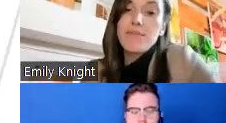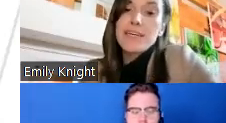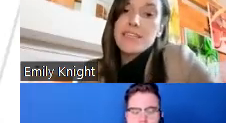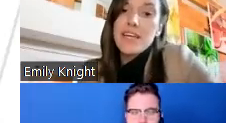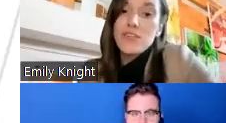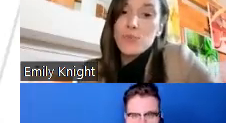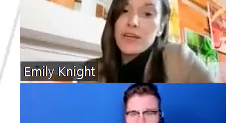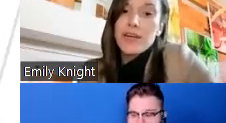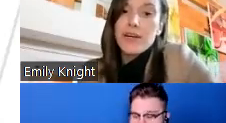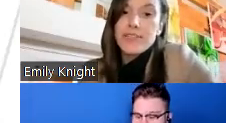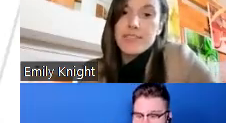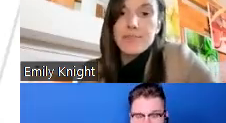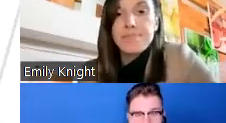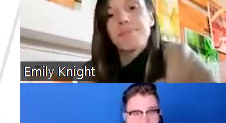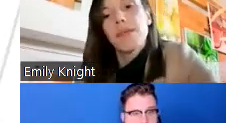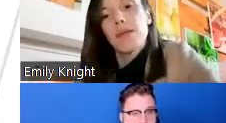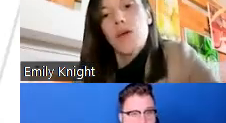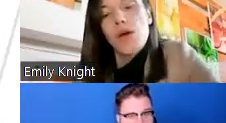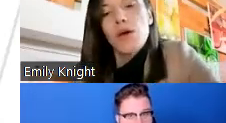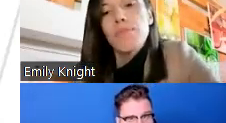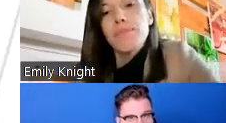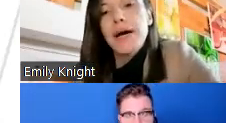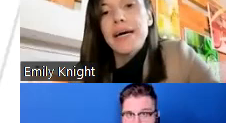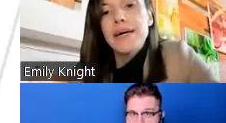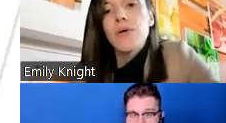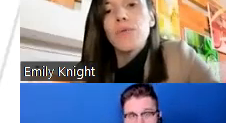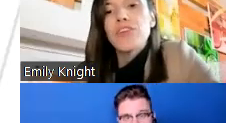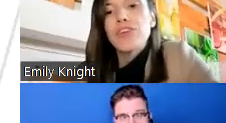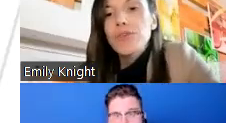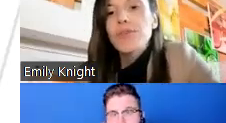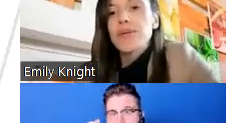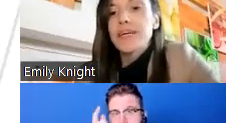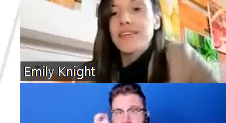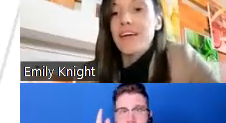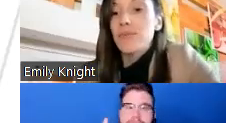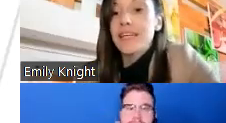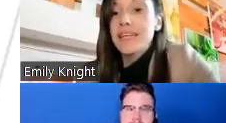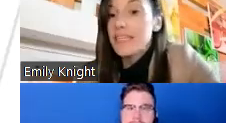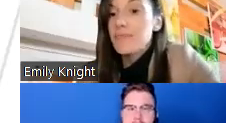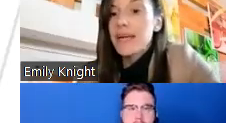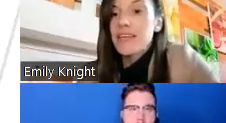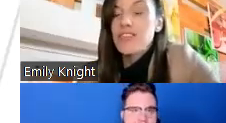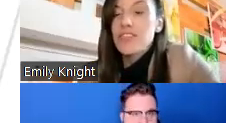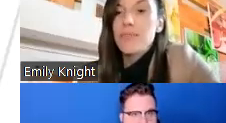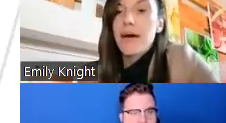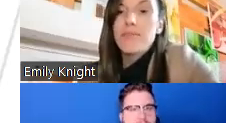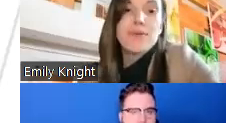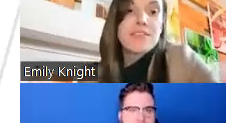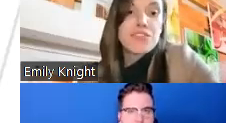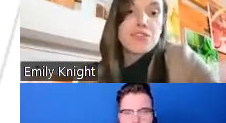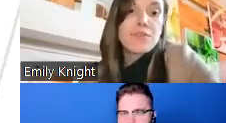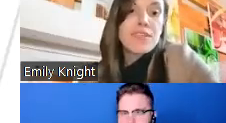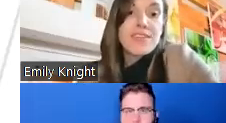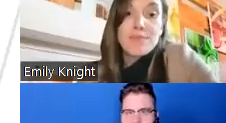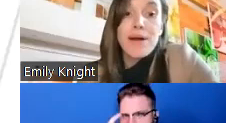body movement is weaker in autism. But when children were doing a task where they needed to pay attention to the body